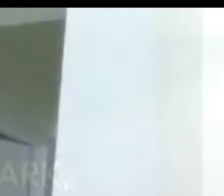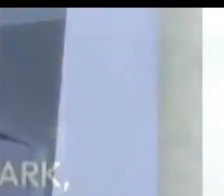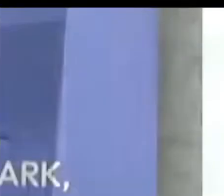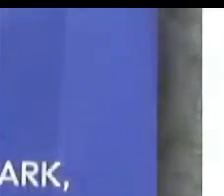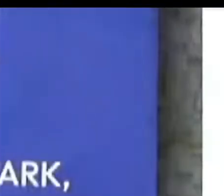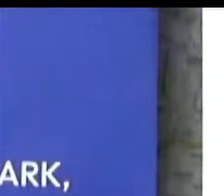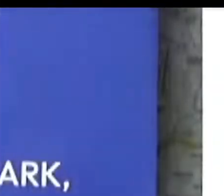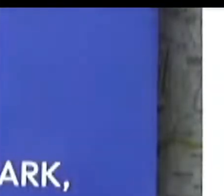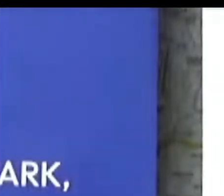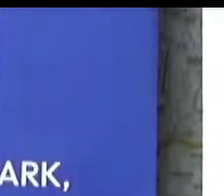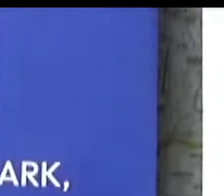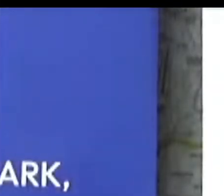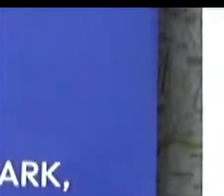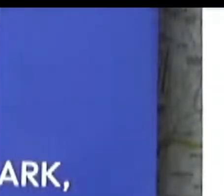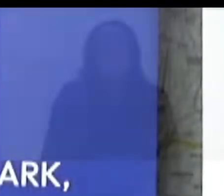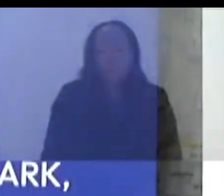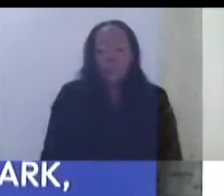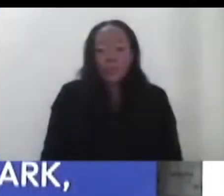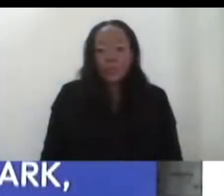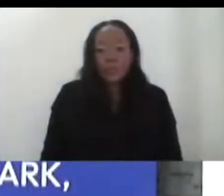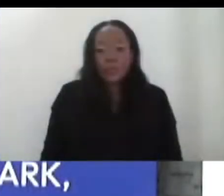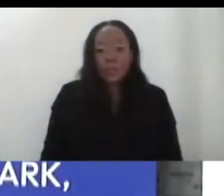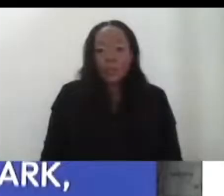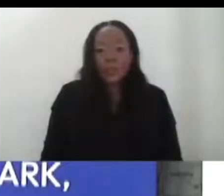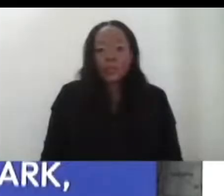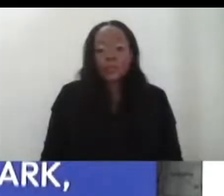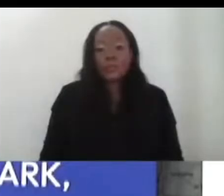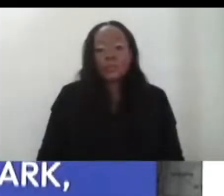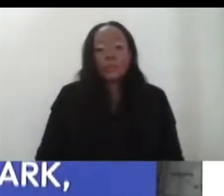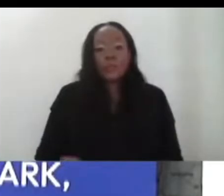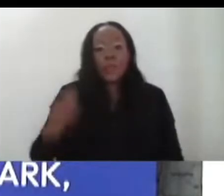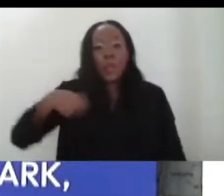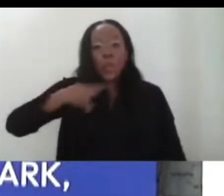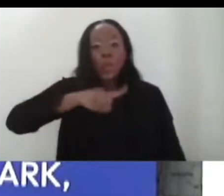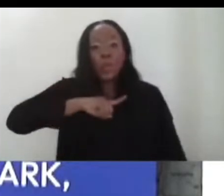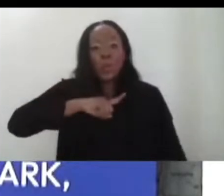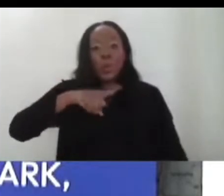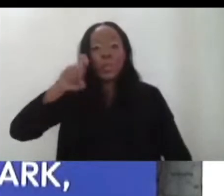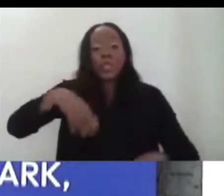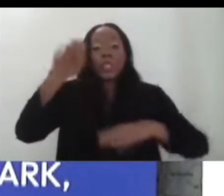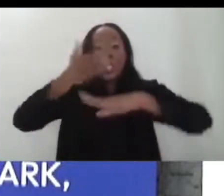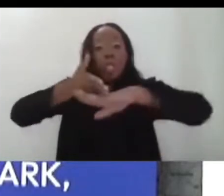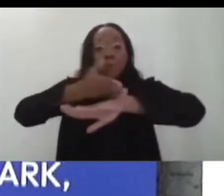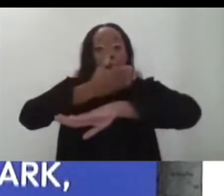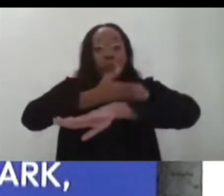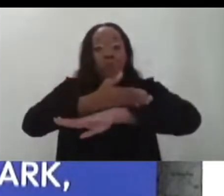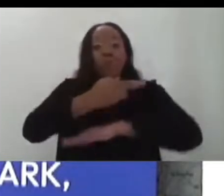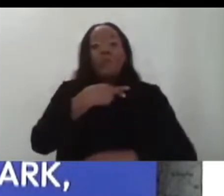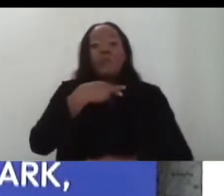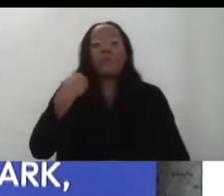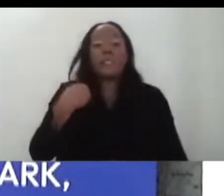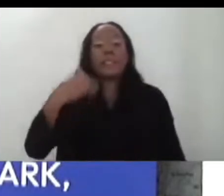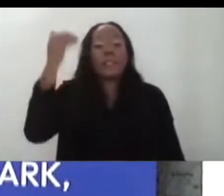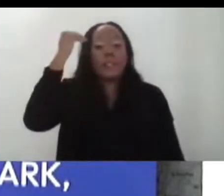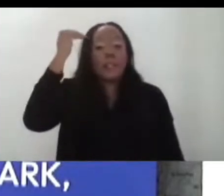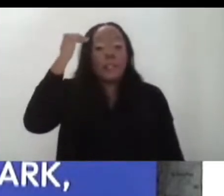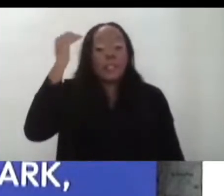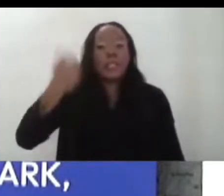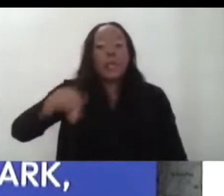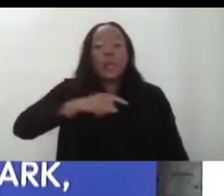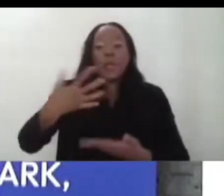relates to improving our disaster risk knowledge, we continue to collect valuable data and